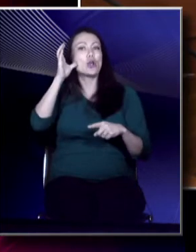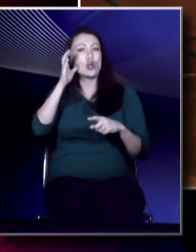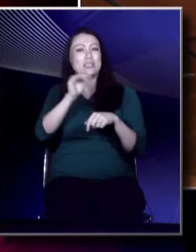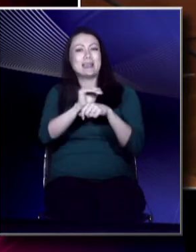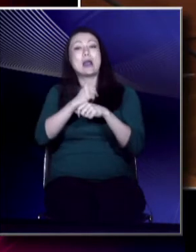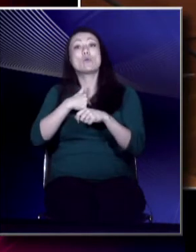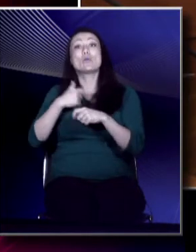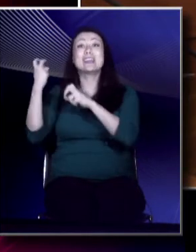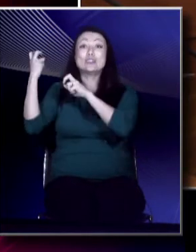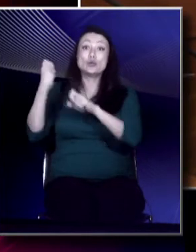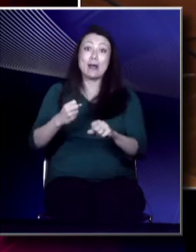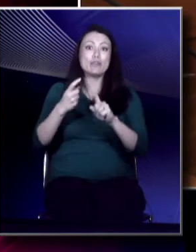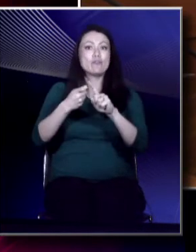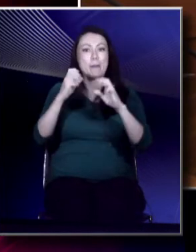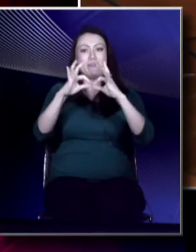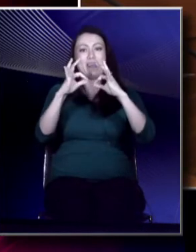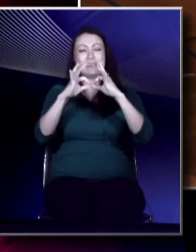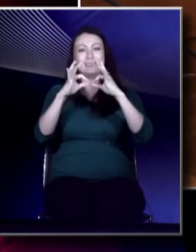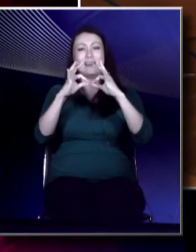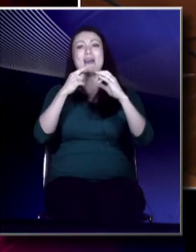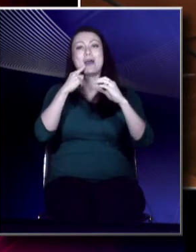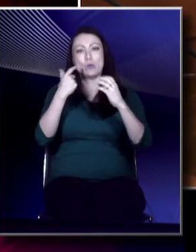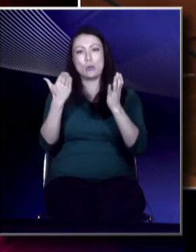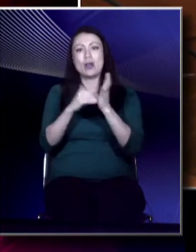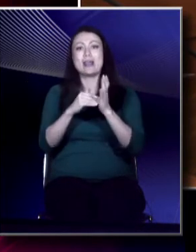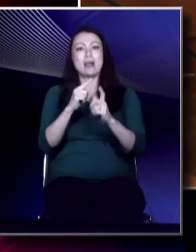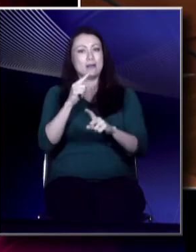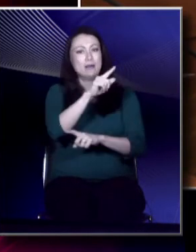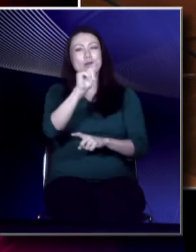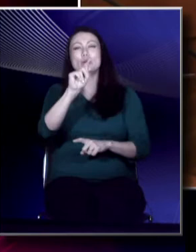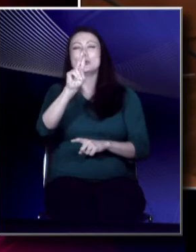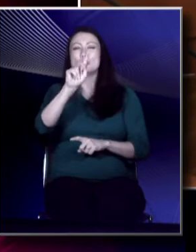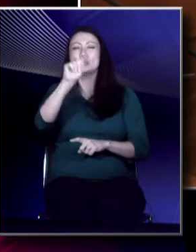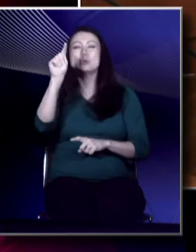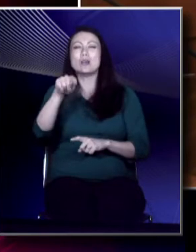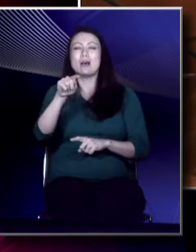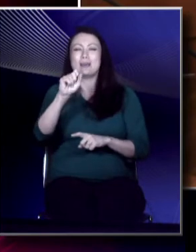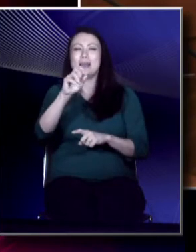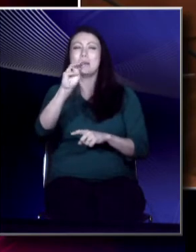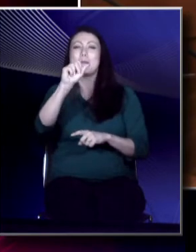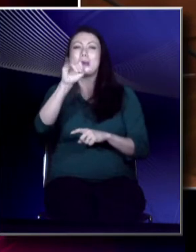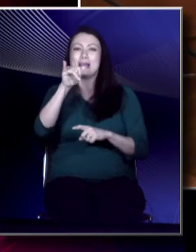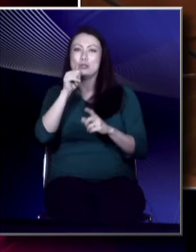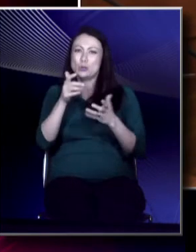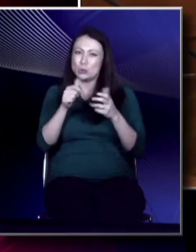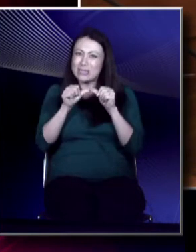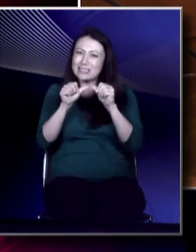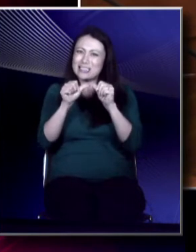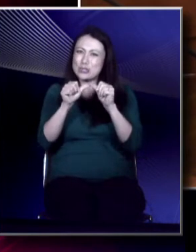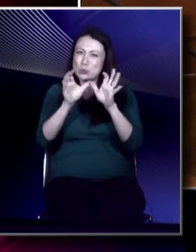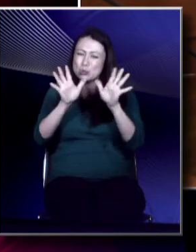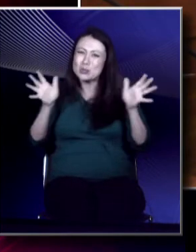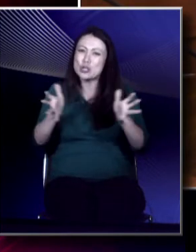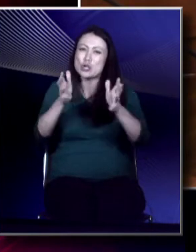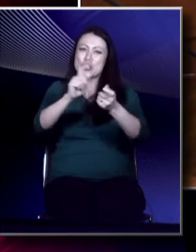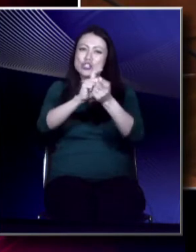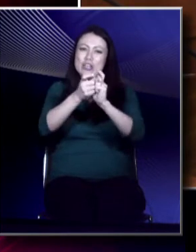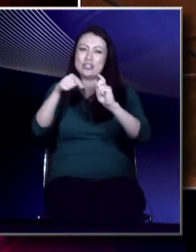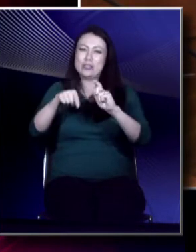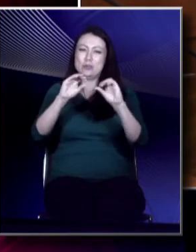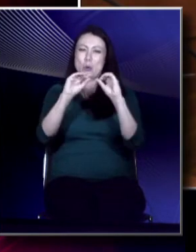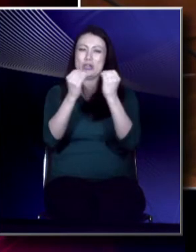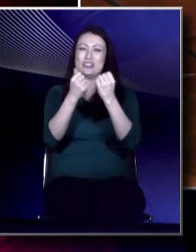from Flagstaff and will again travel to Tucson in May to be with you to continue to press for some change in this organization and the way